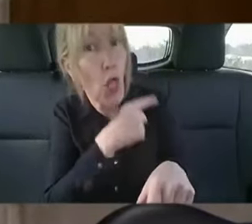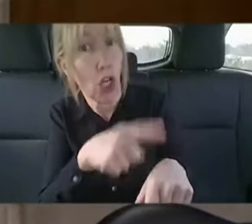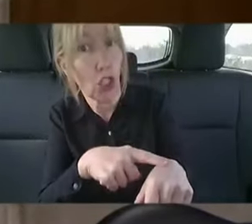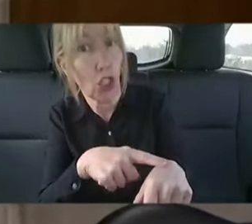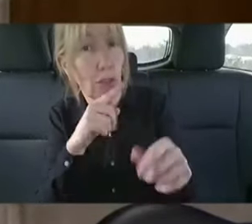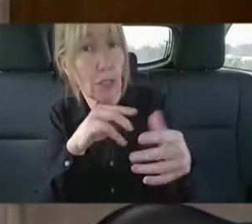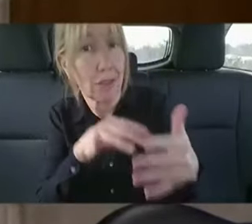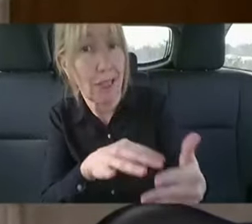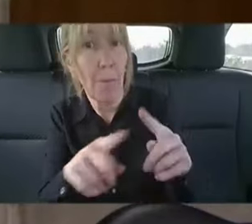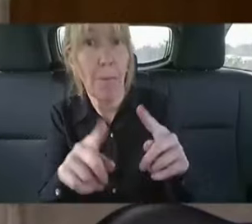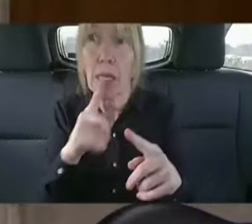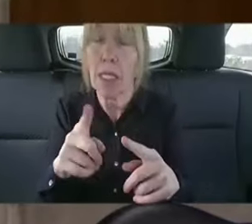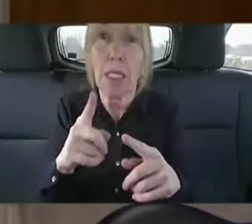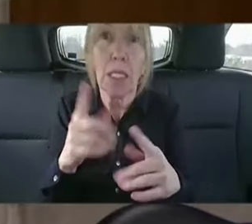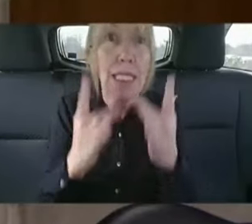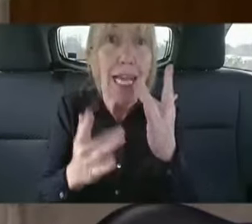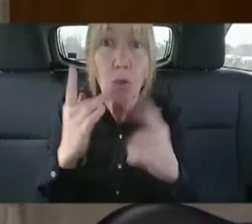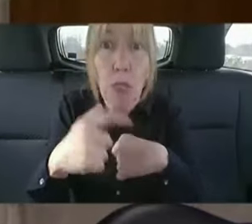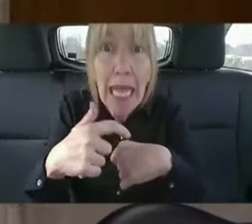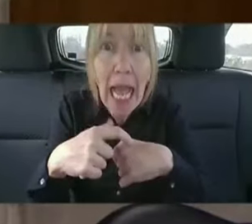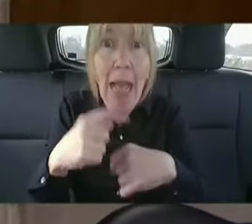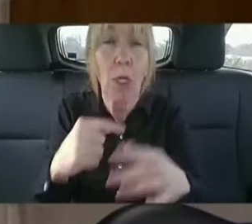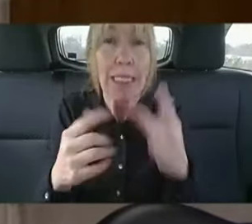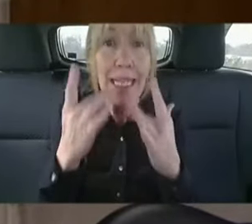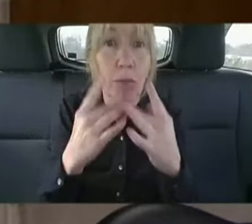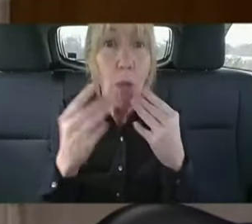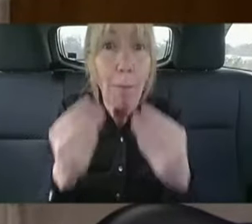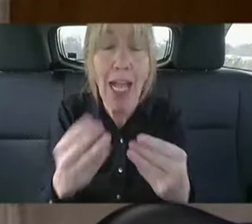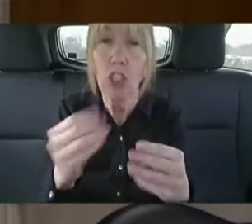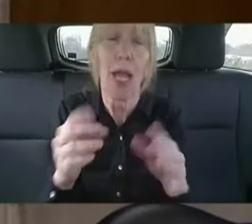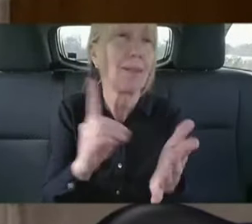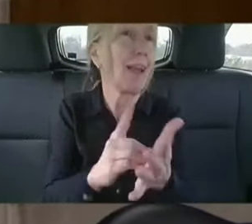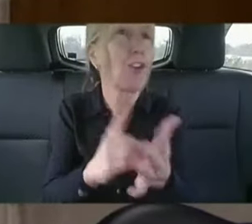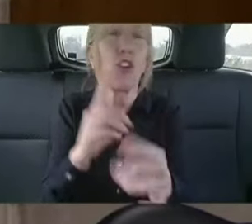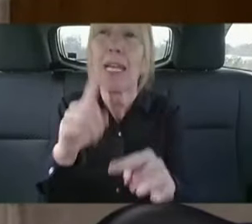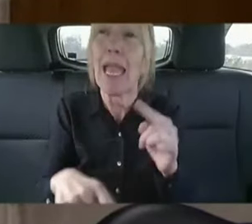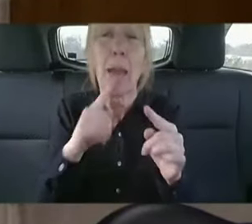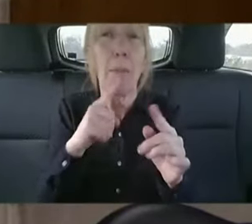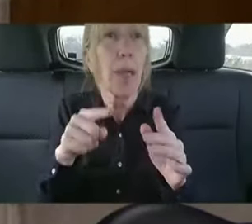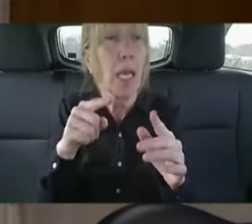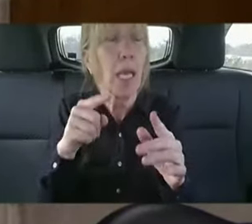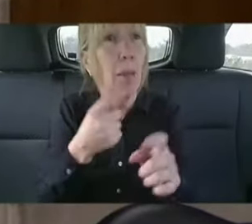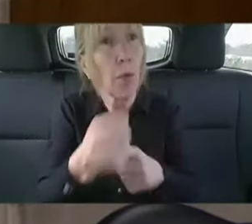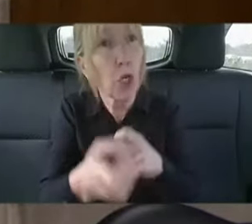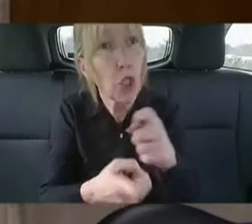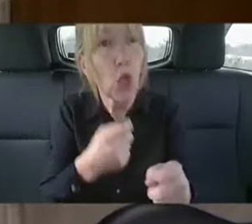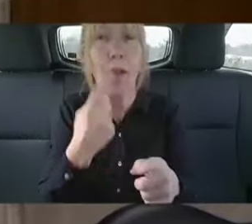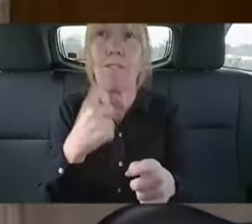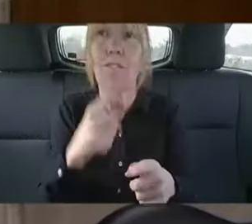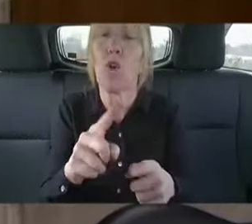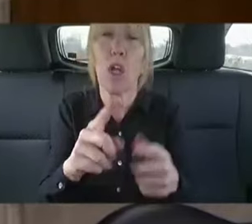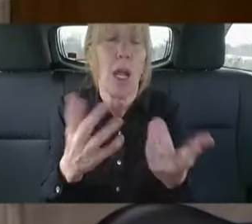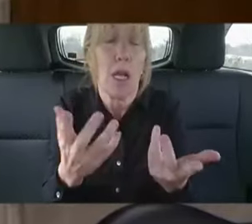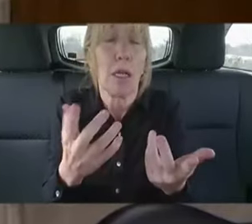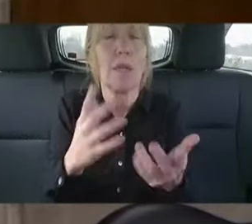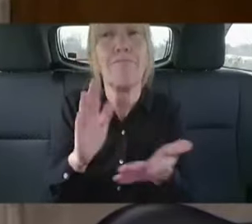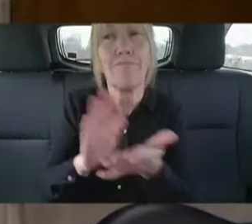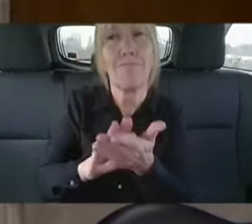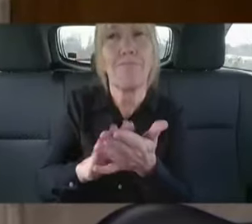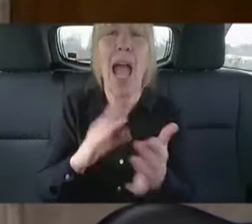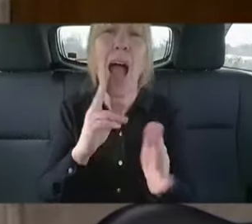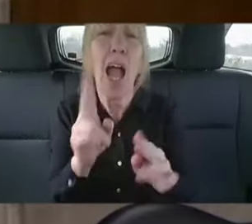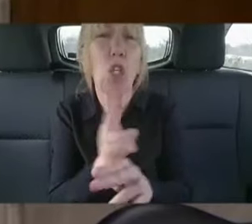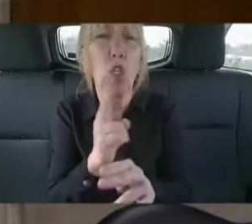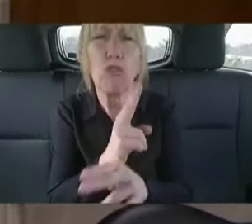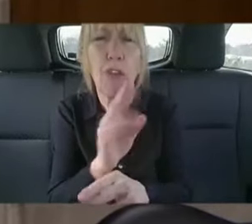desperate times call for desperate measures, and doctors can't be persecuted for, you know, I use off-label medicines every